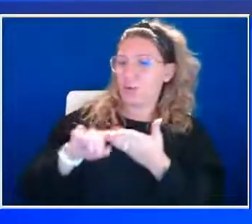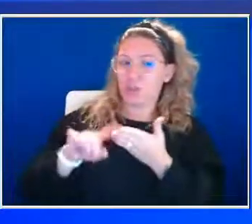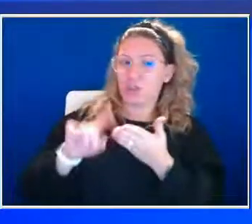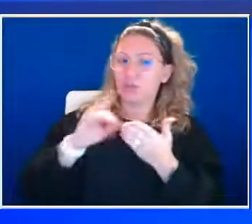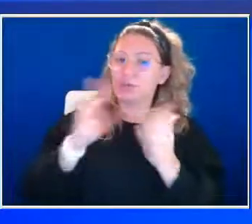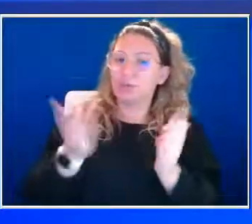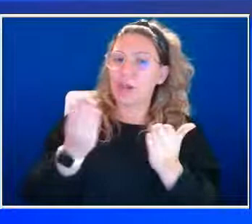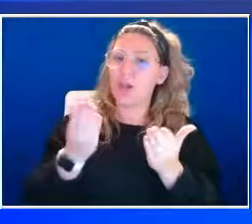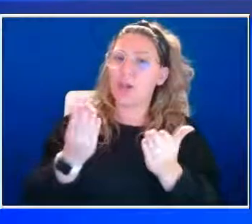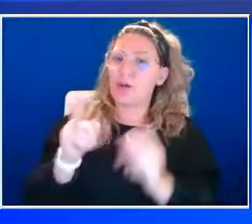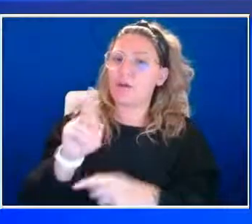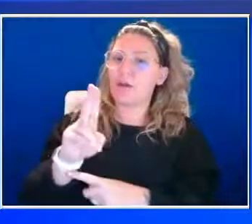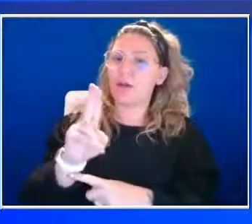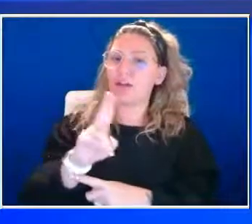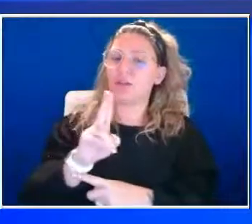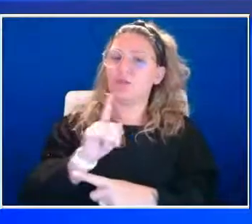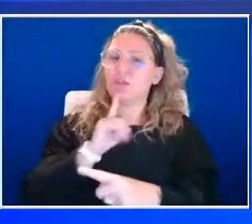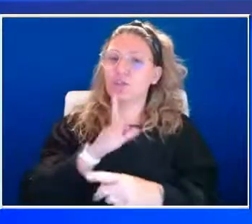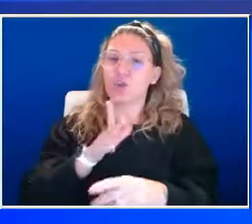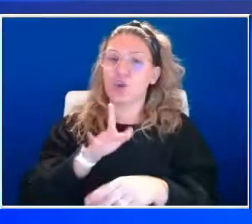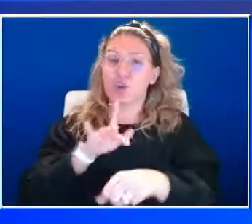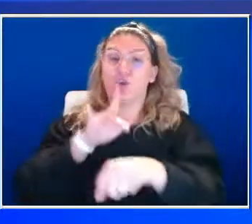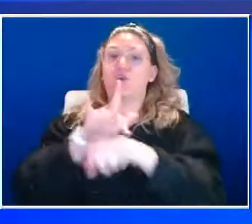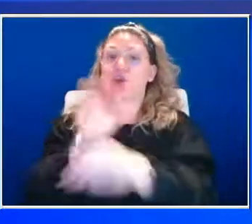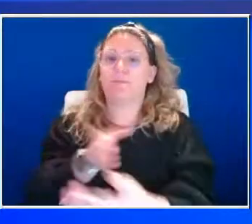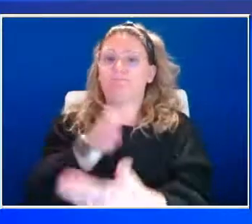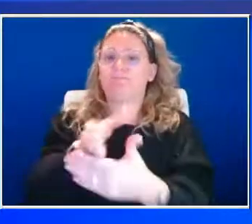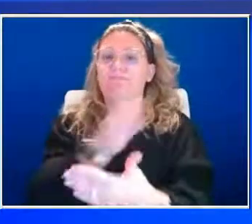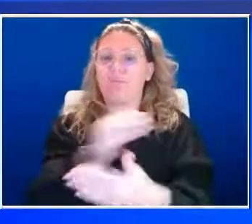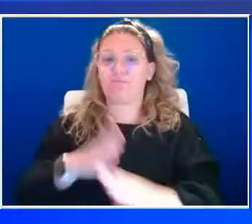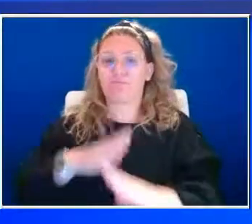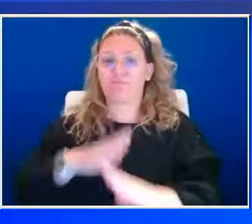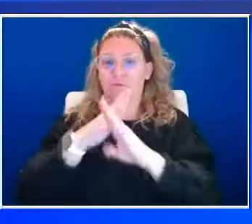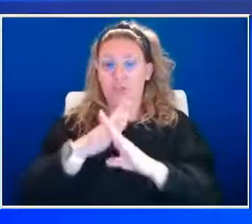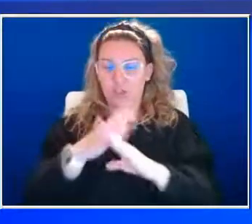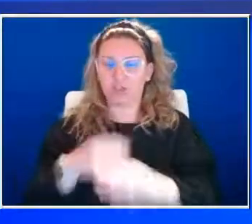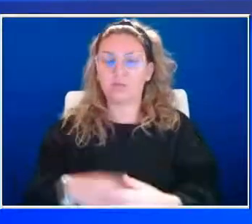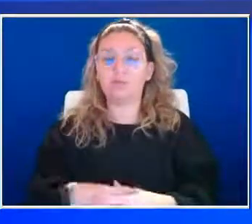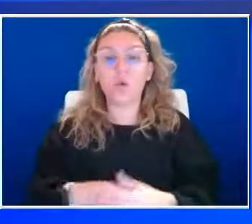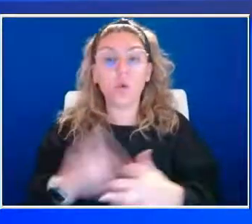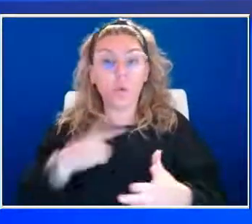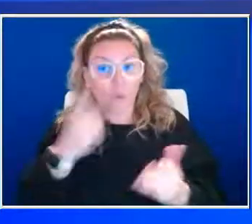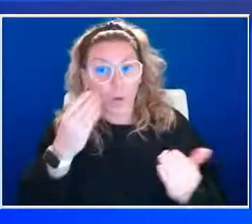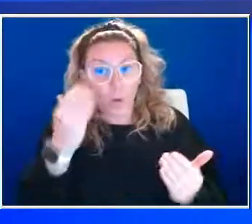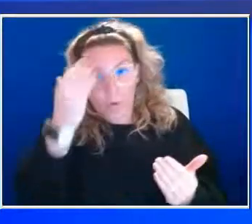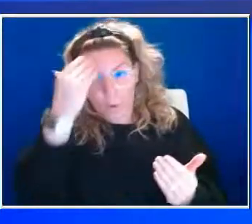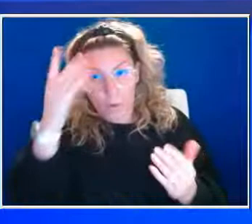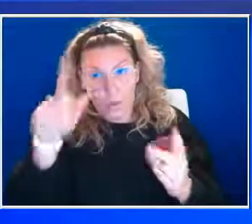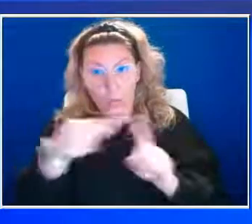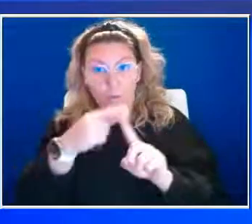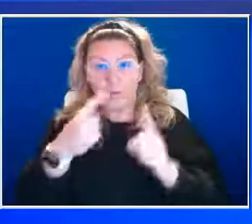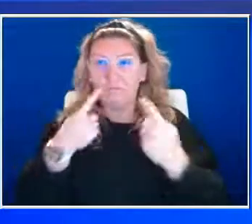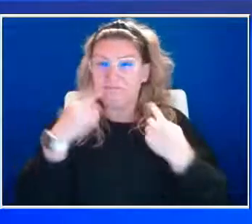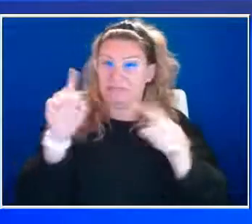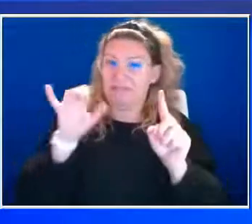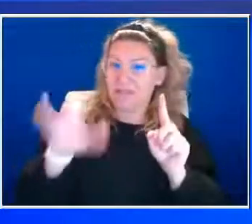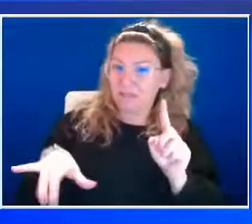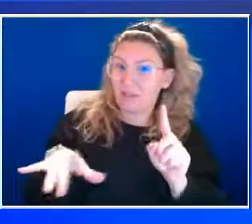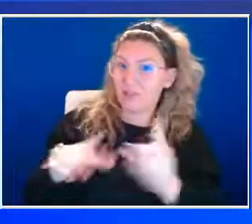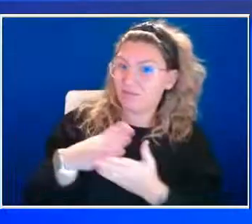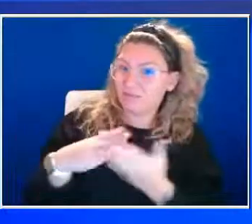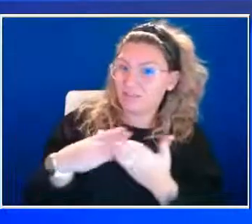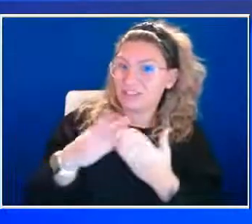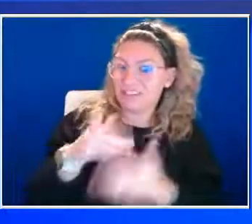on early intervention and prevention of lymphedema, because we know that when you get to the chronic lymphedema stages, it's really hard to